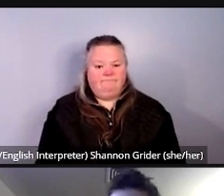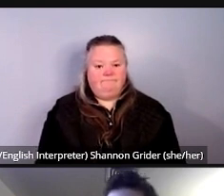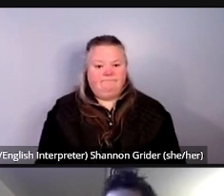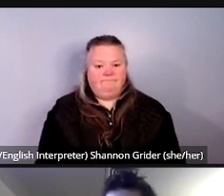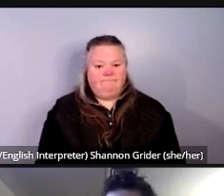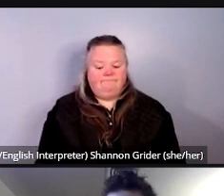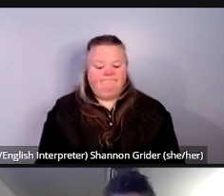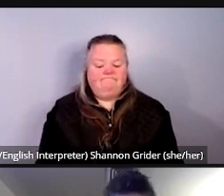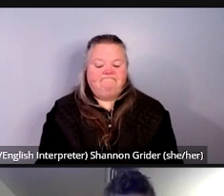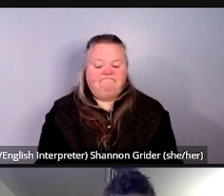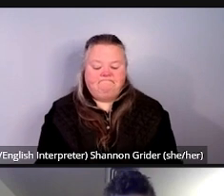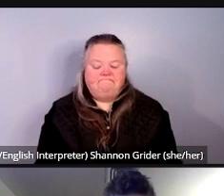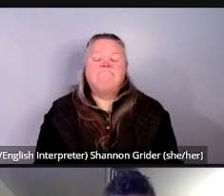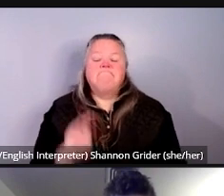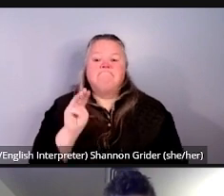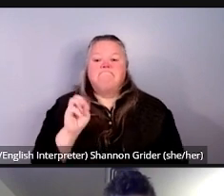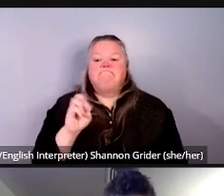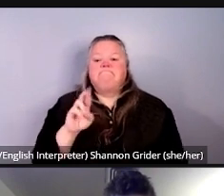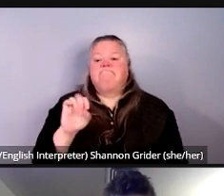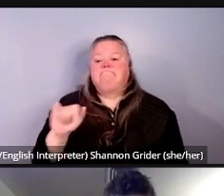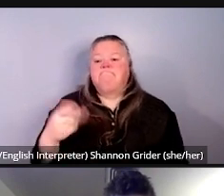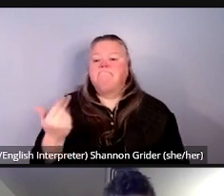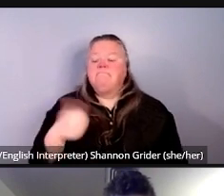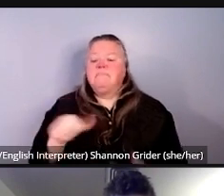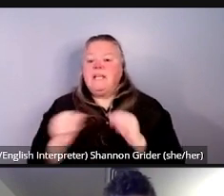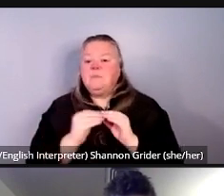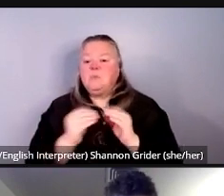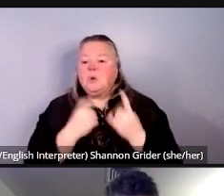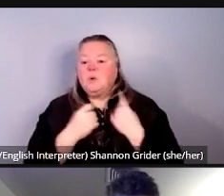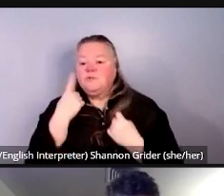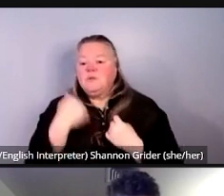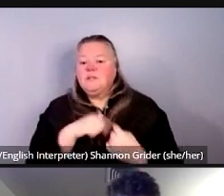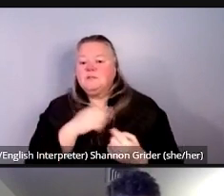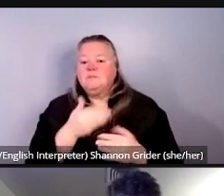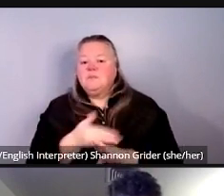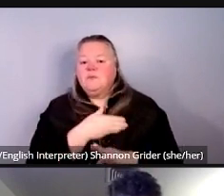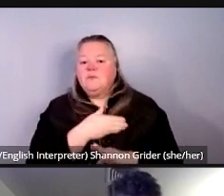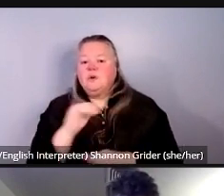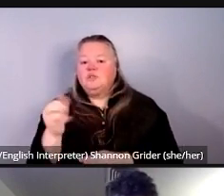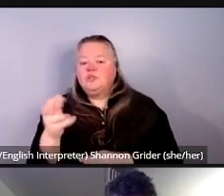All right. Any other questions for us before John and Tammy